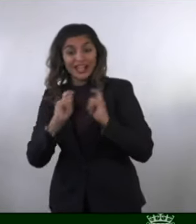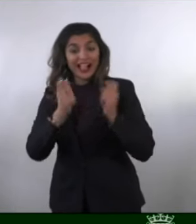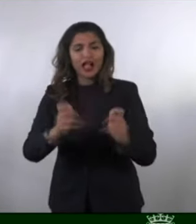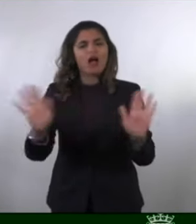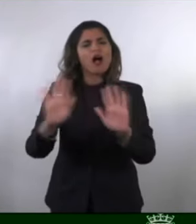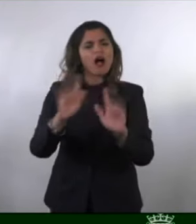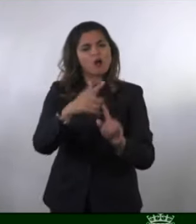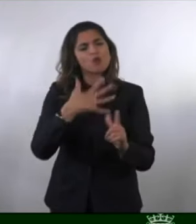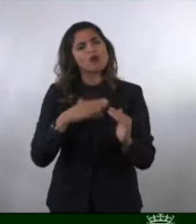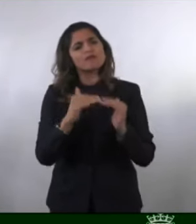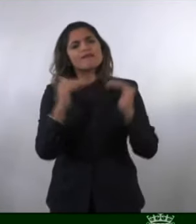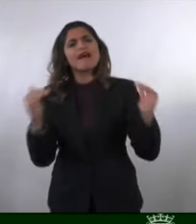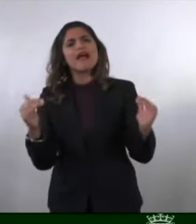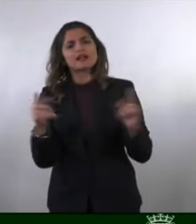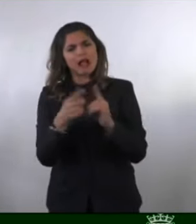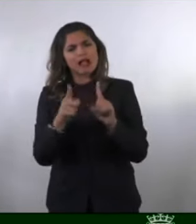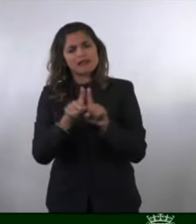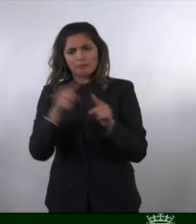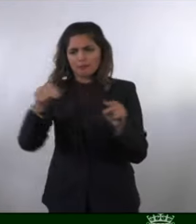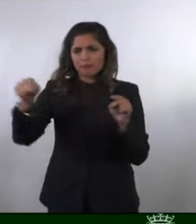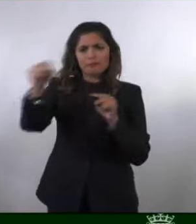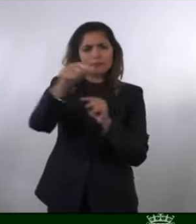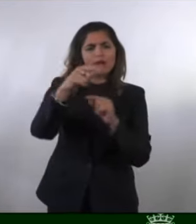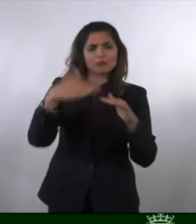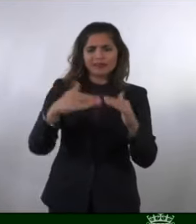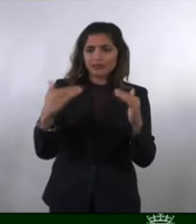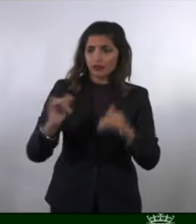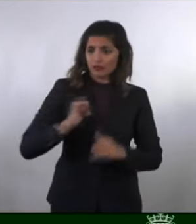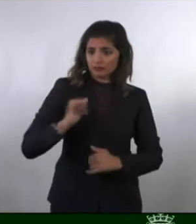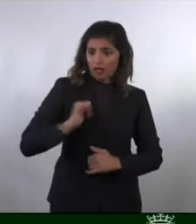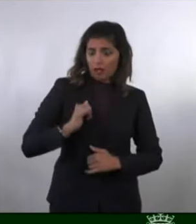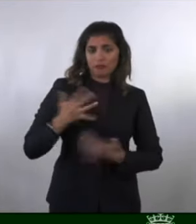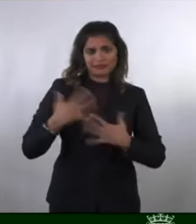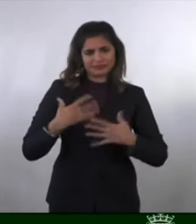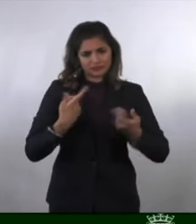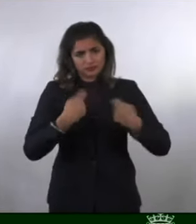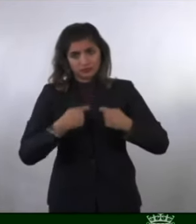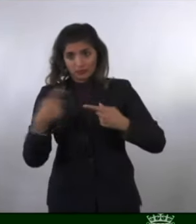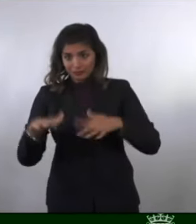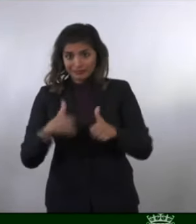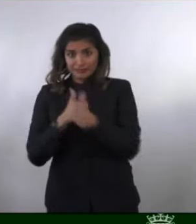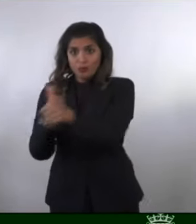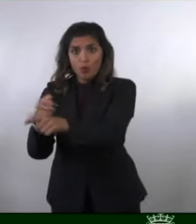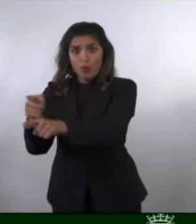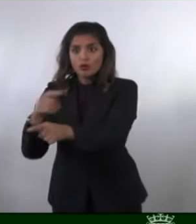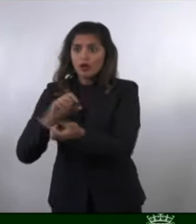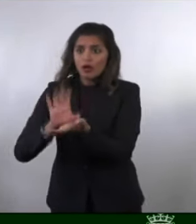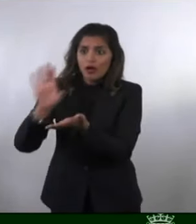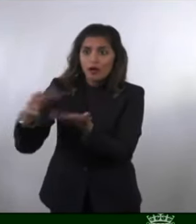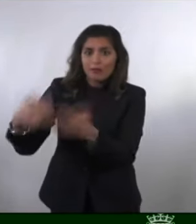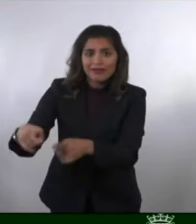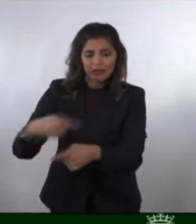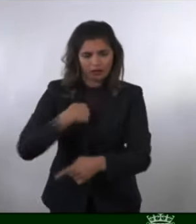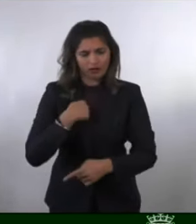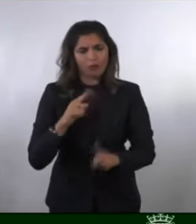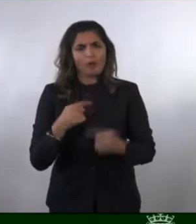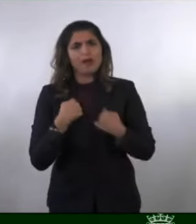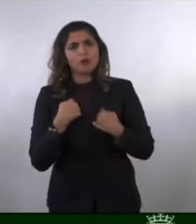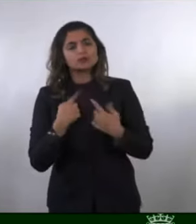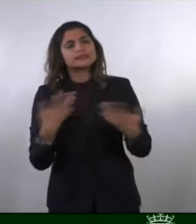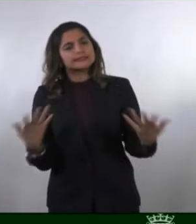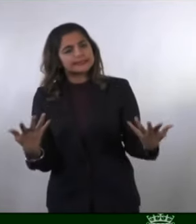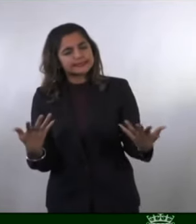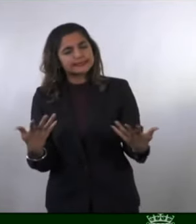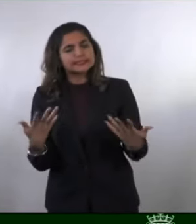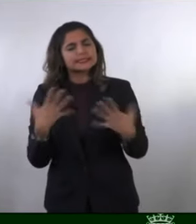seen. Others have received support. They should also be getting it. Prime Minister, the Chancellor's